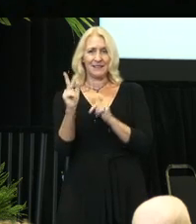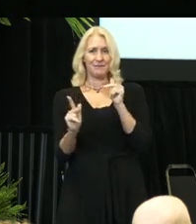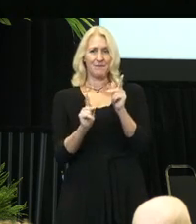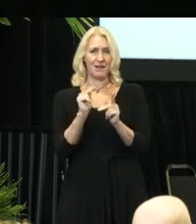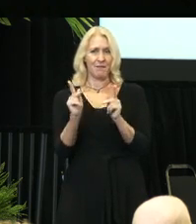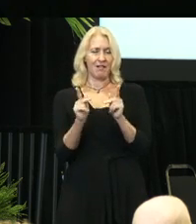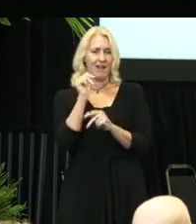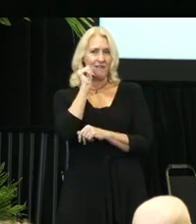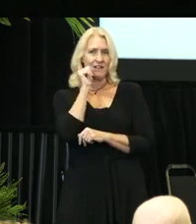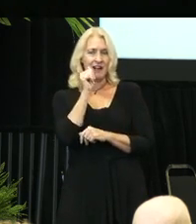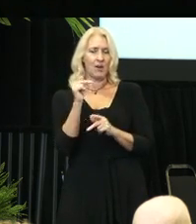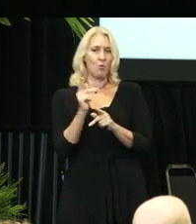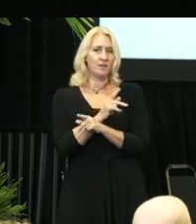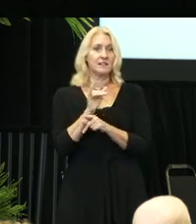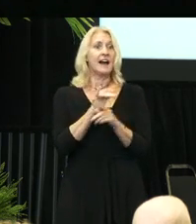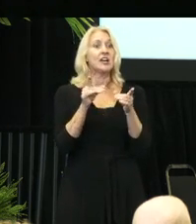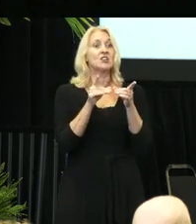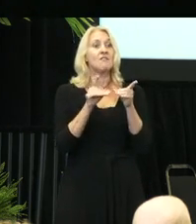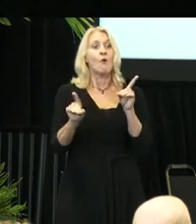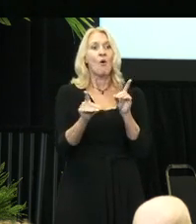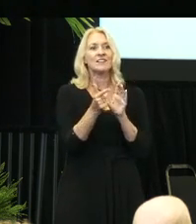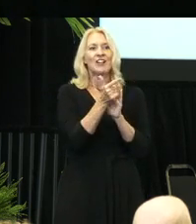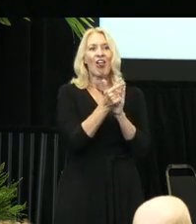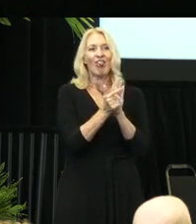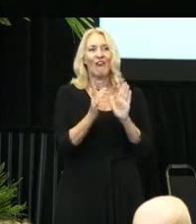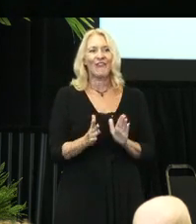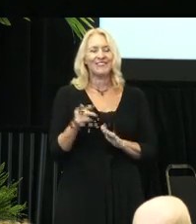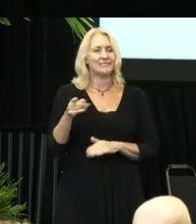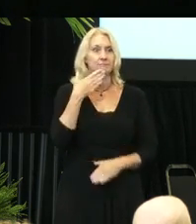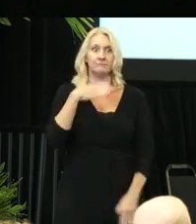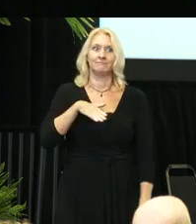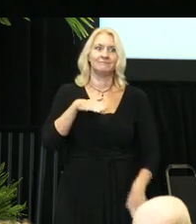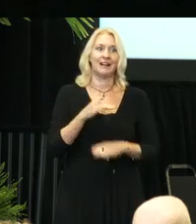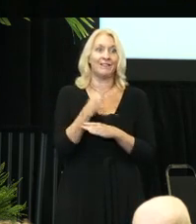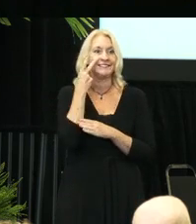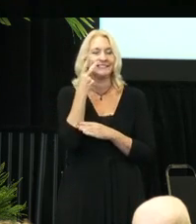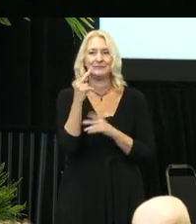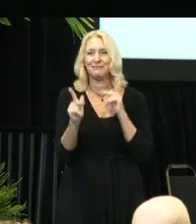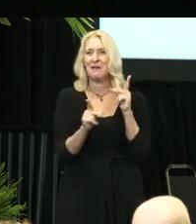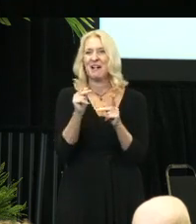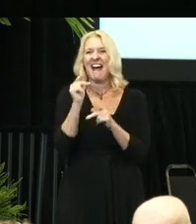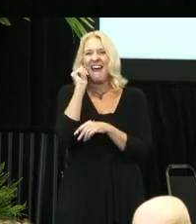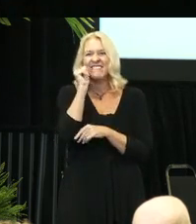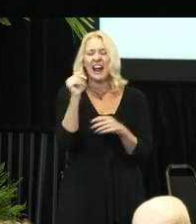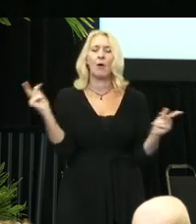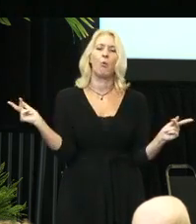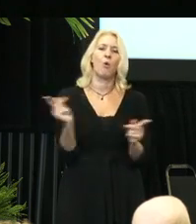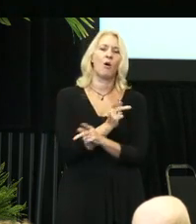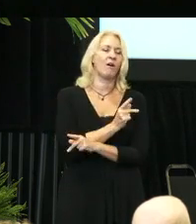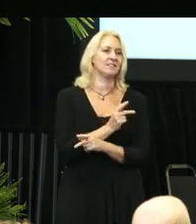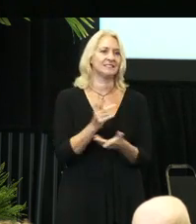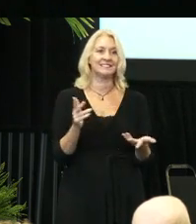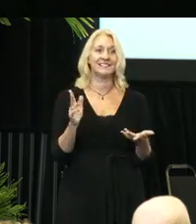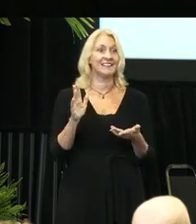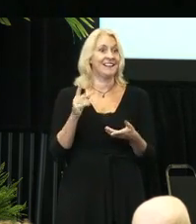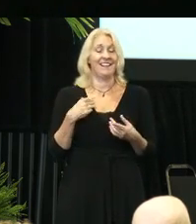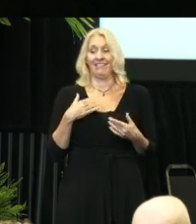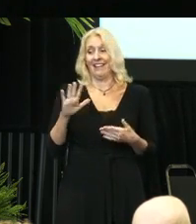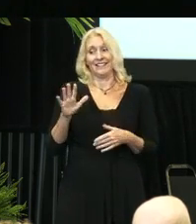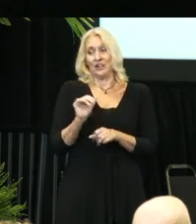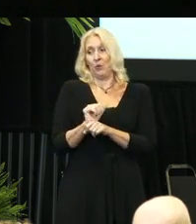worst. Divorce lawyers see people every day who are at their worst. They're at the lowest. That's what they do, day in and day